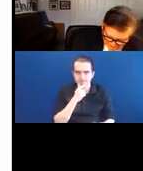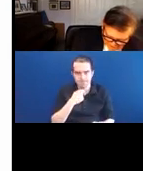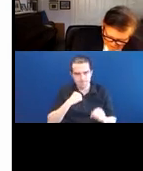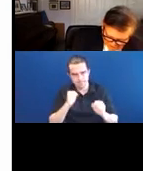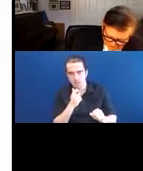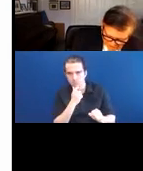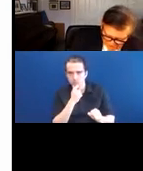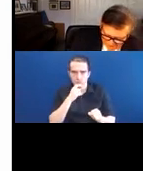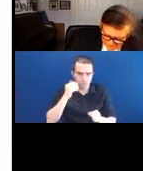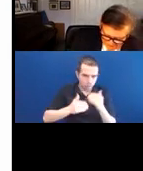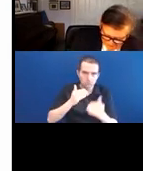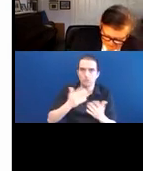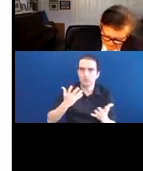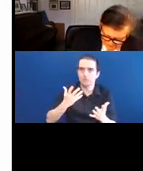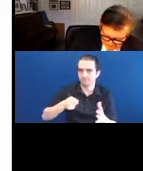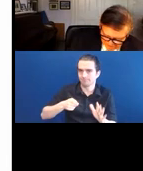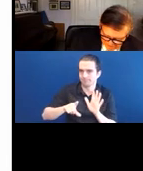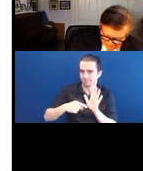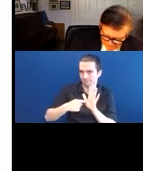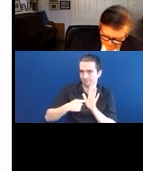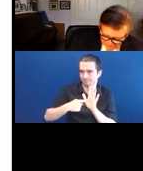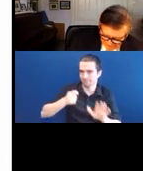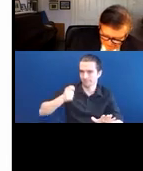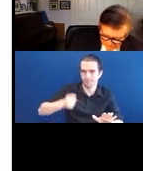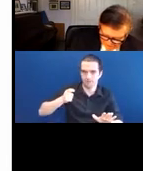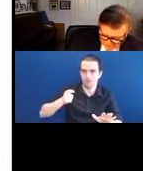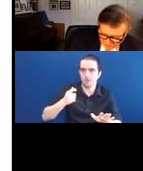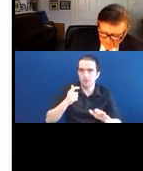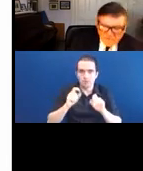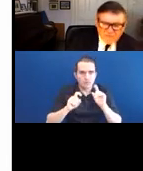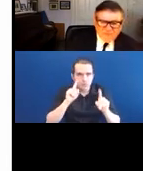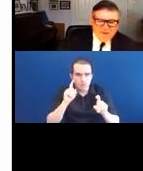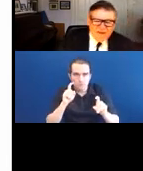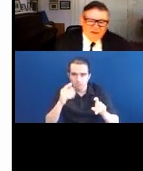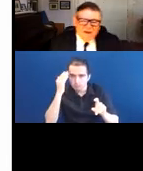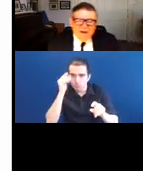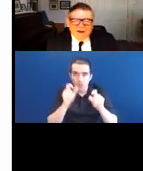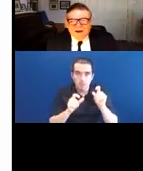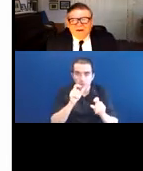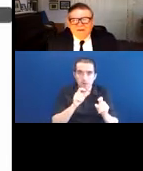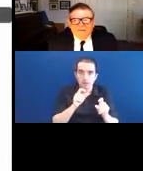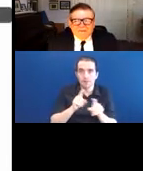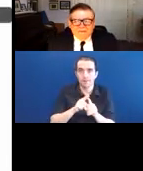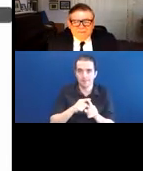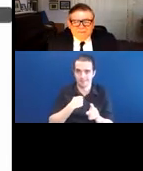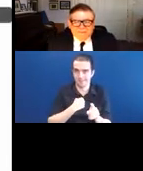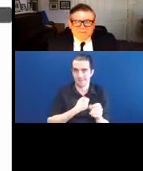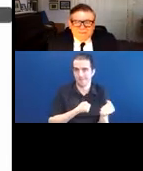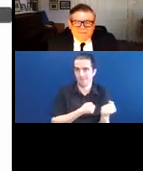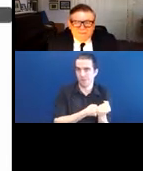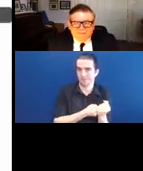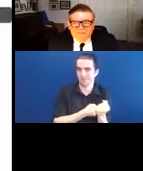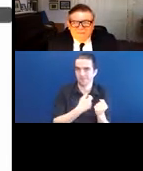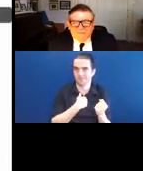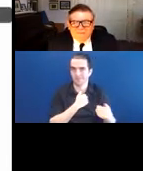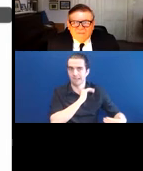obligated to follow the provision, for example, of the mental health care bill, which we want to enact into